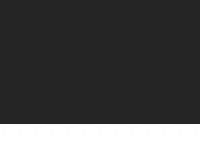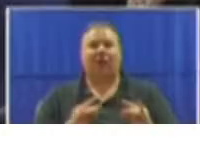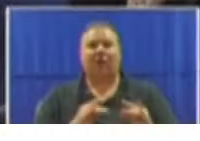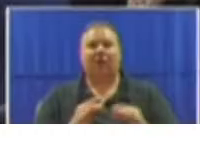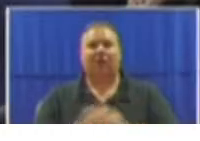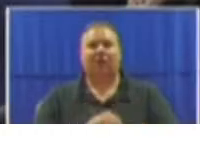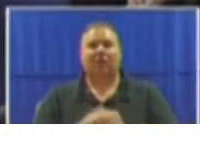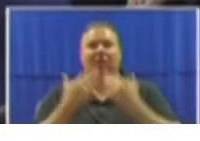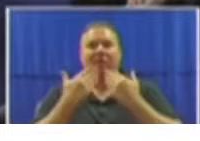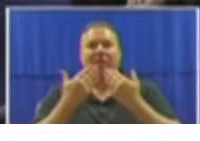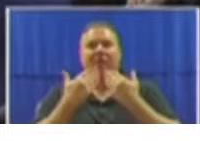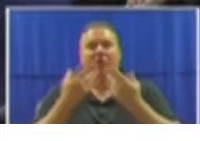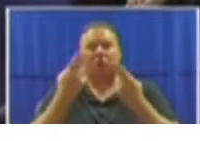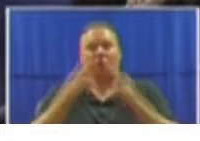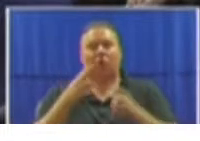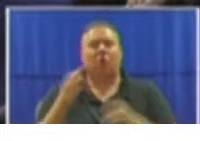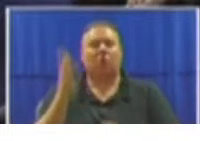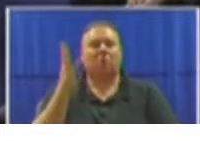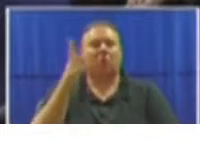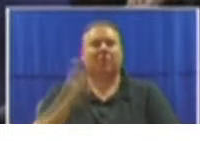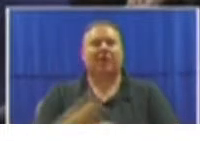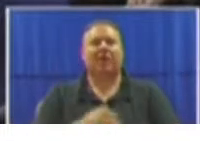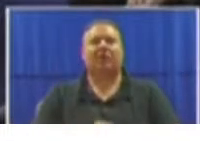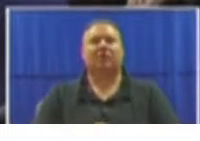Thank you, Honourable Speaker.